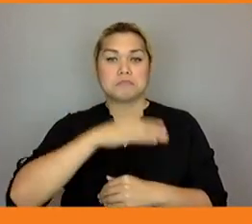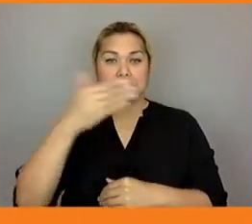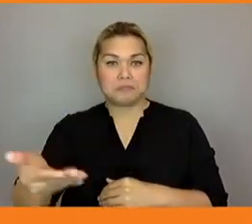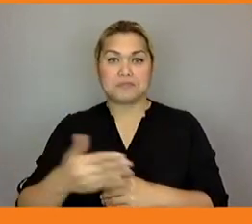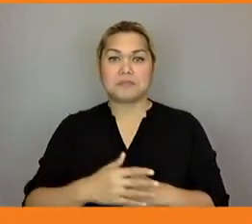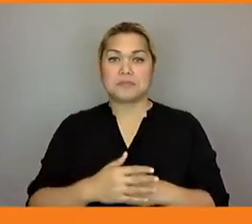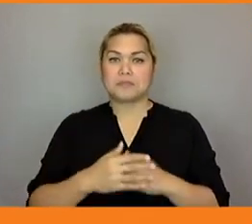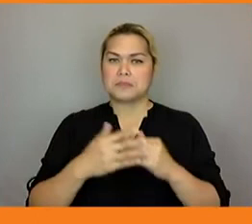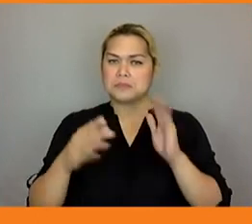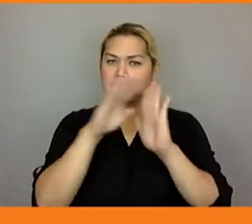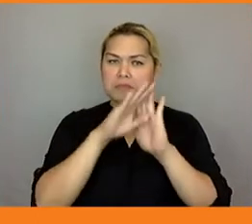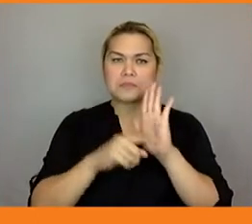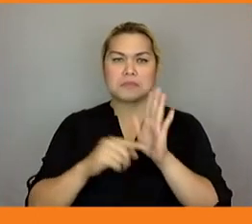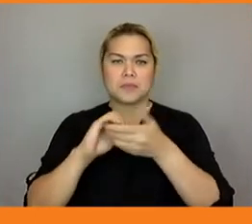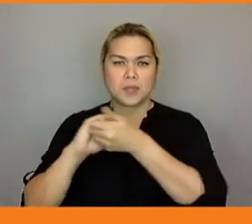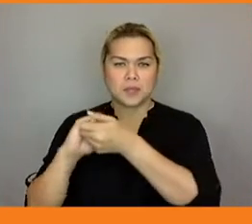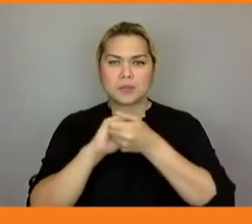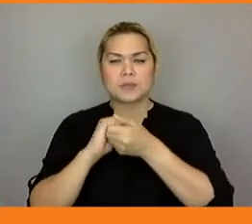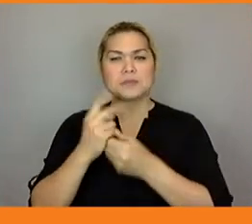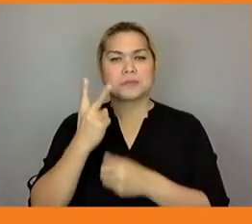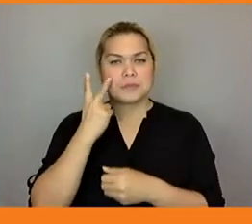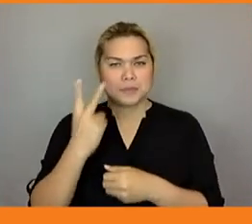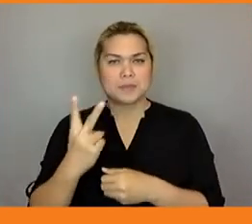the president your question.